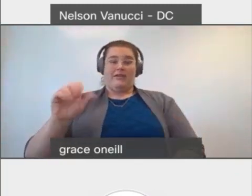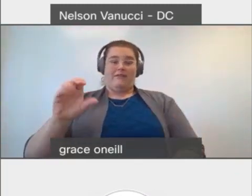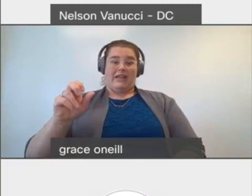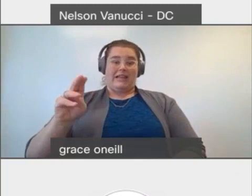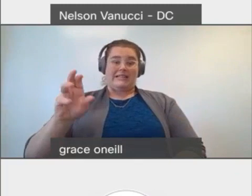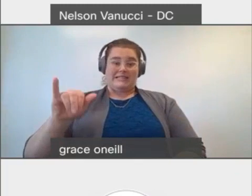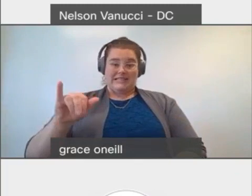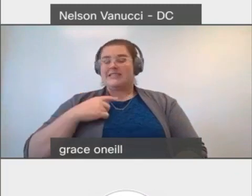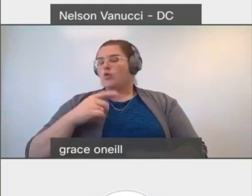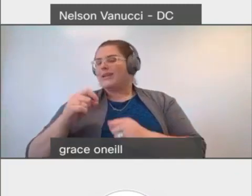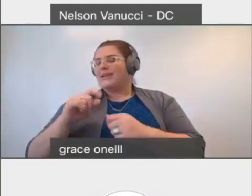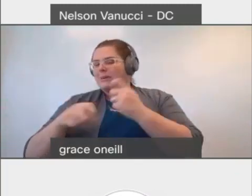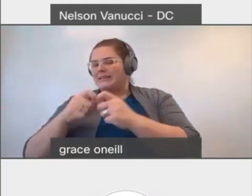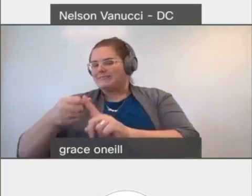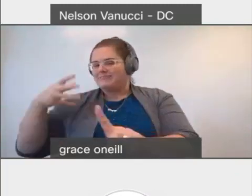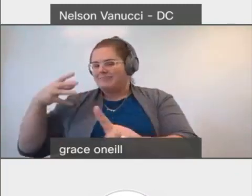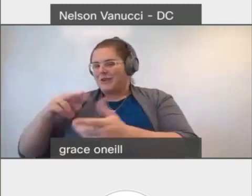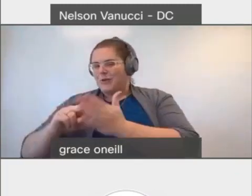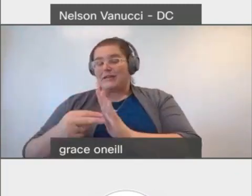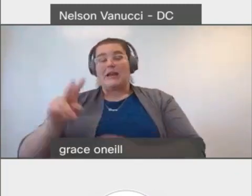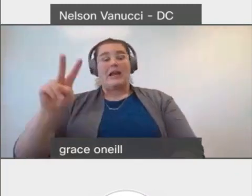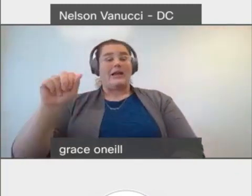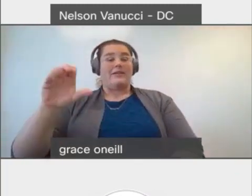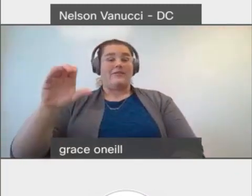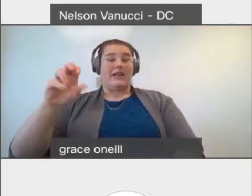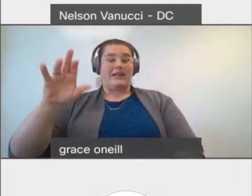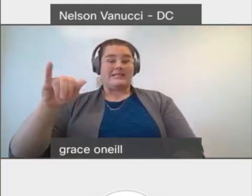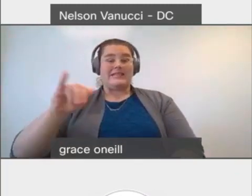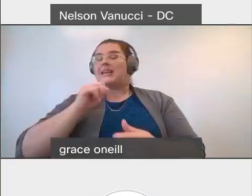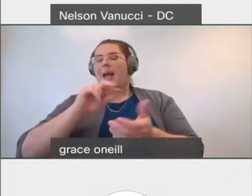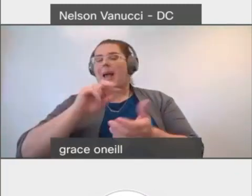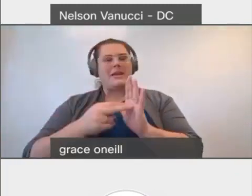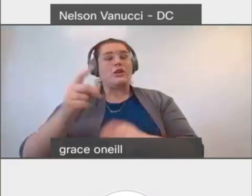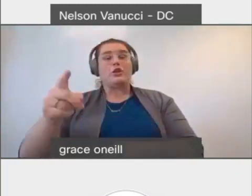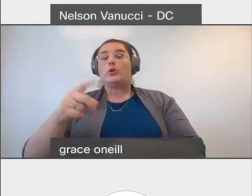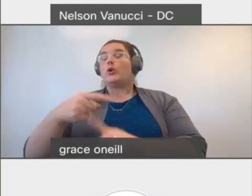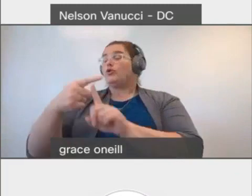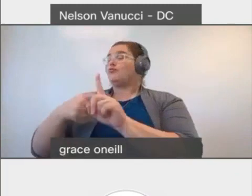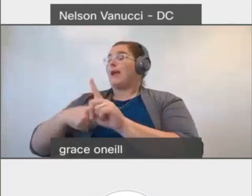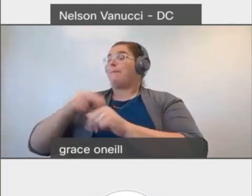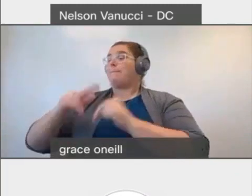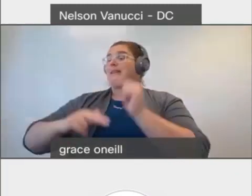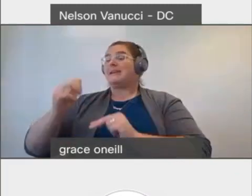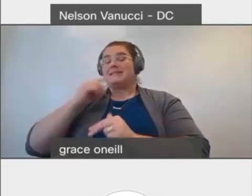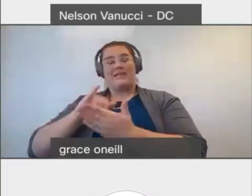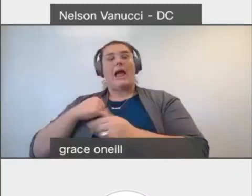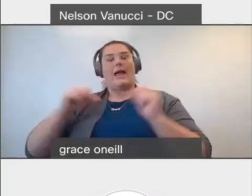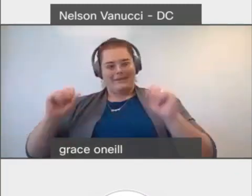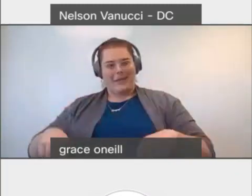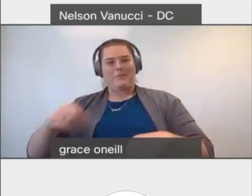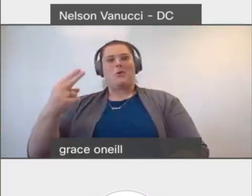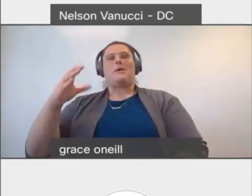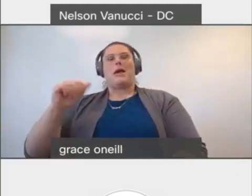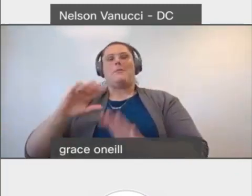a vacancy is not you going out and renting a building and you have a letter saying you could be a human care